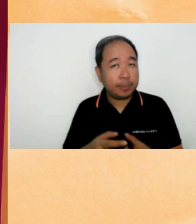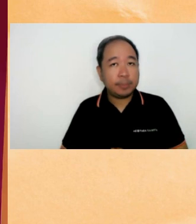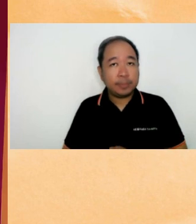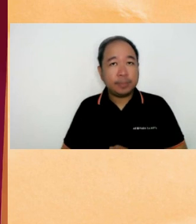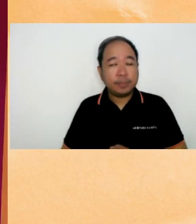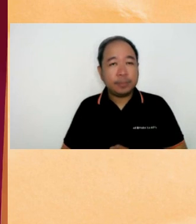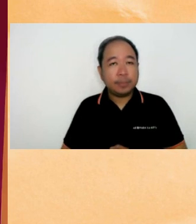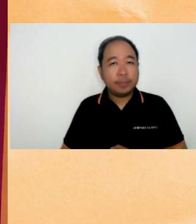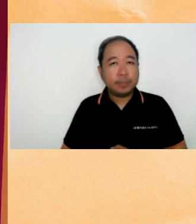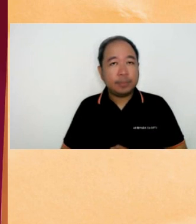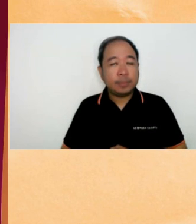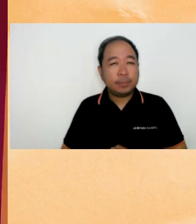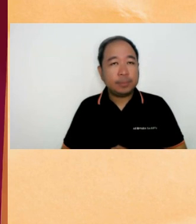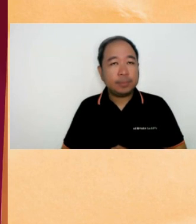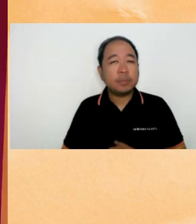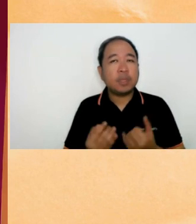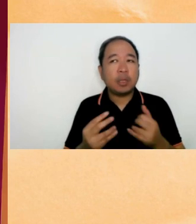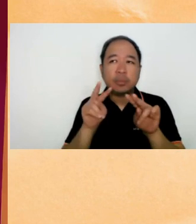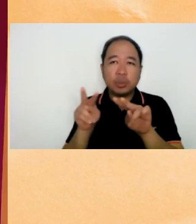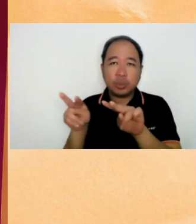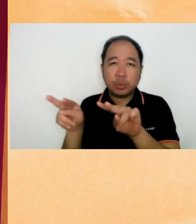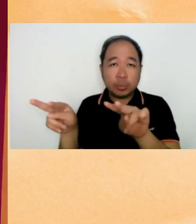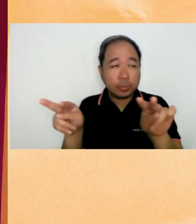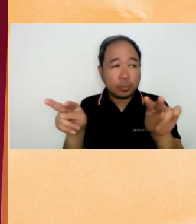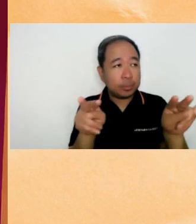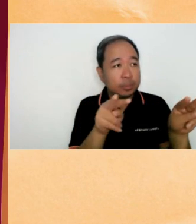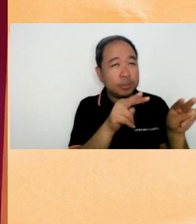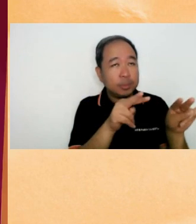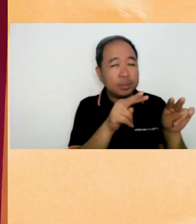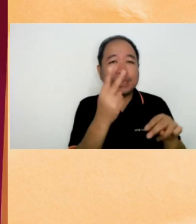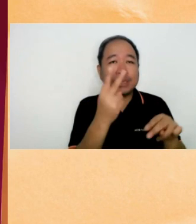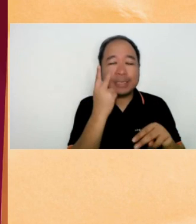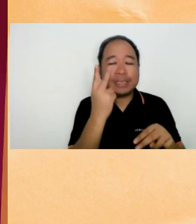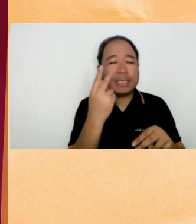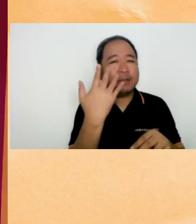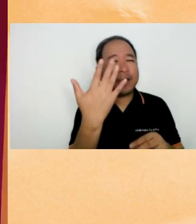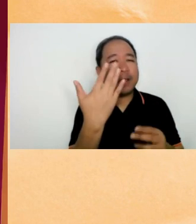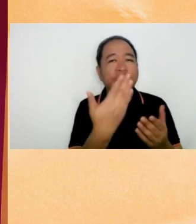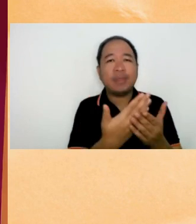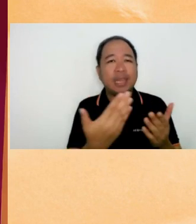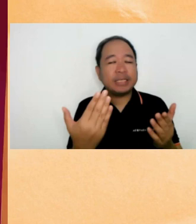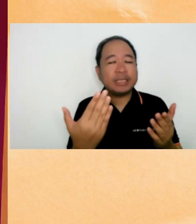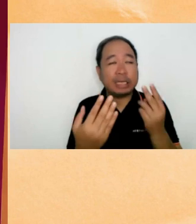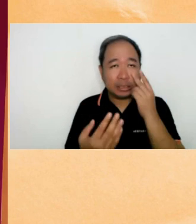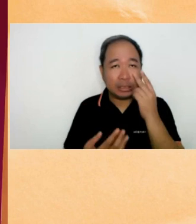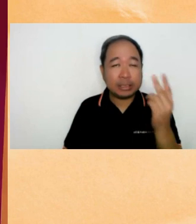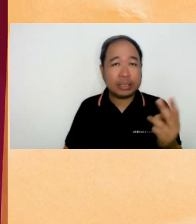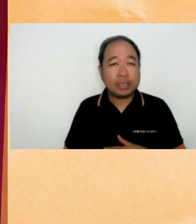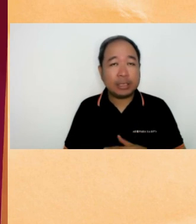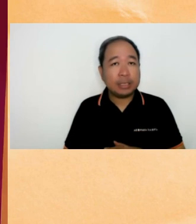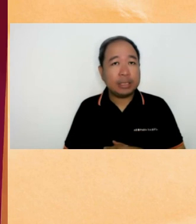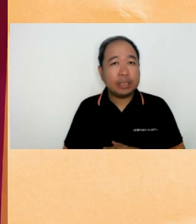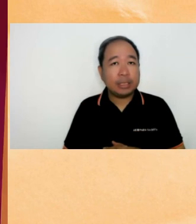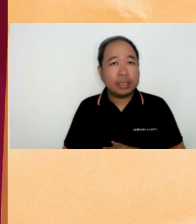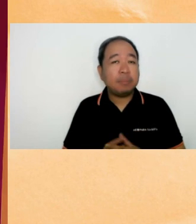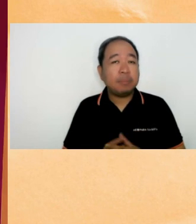Look around and name 5 things you can see. These can be everyday objects